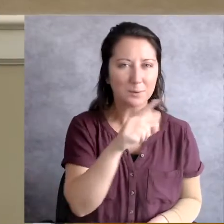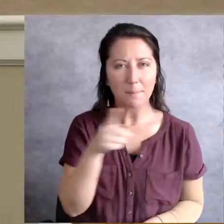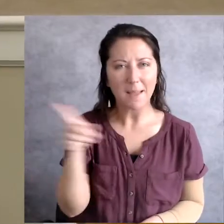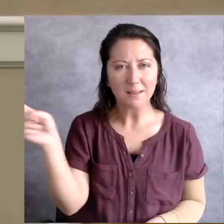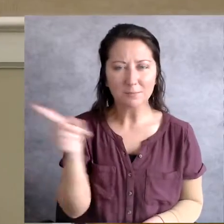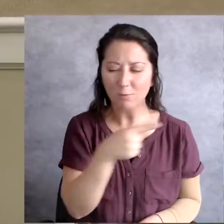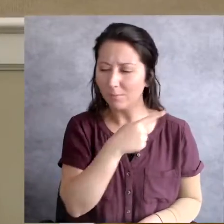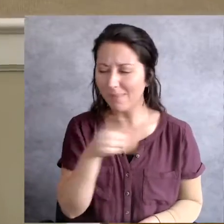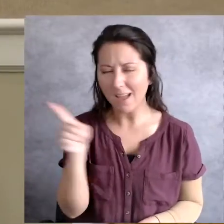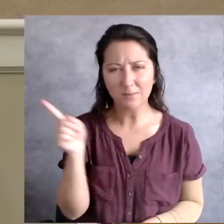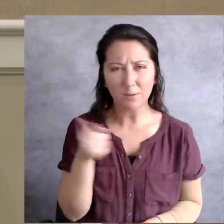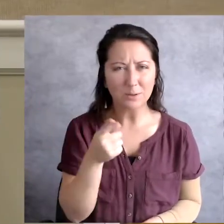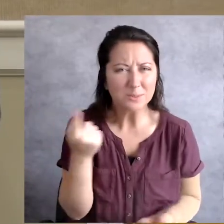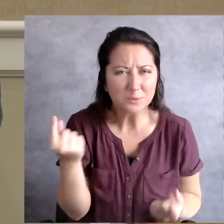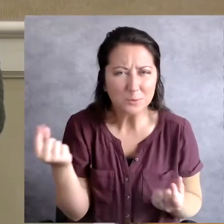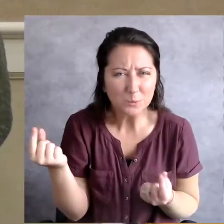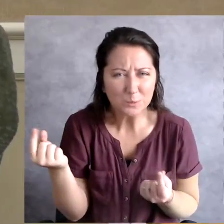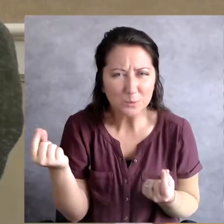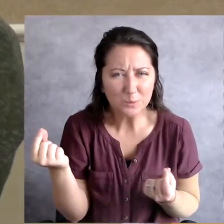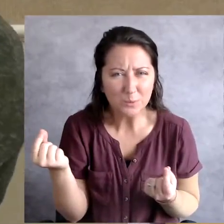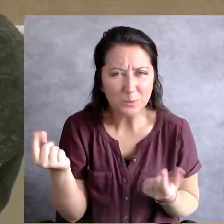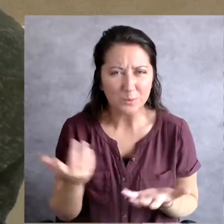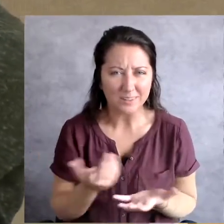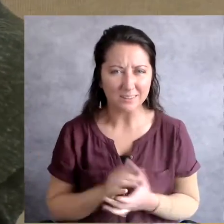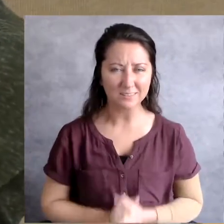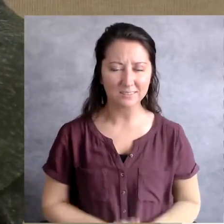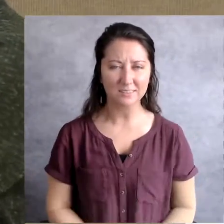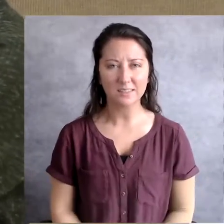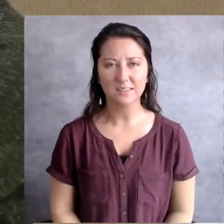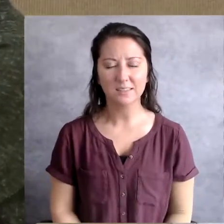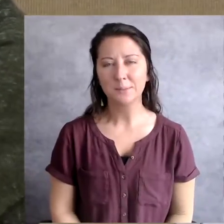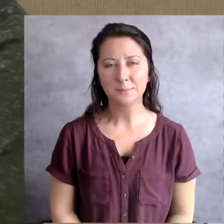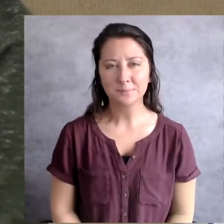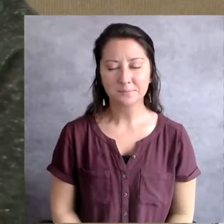to and fro. What do you think she's doing?